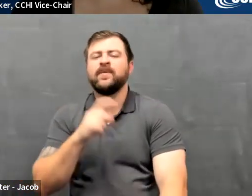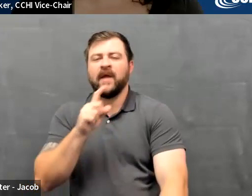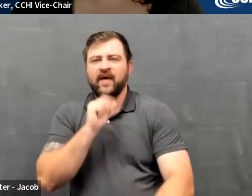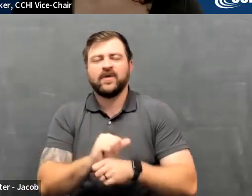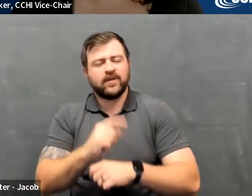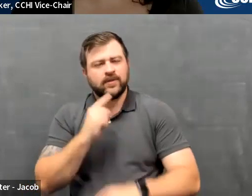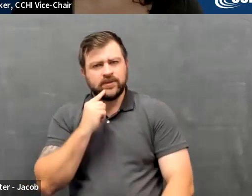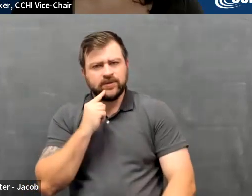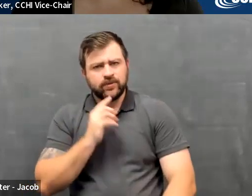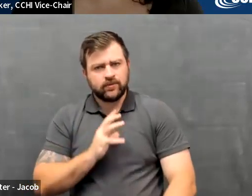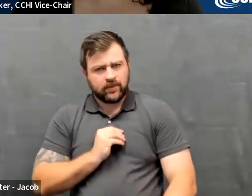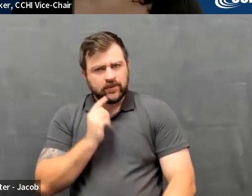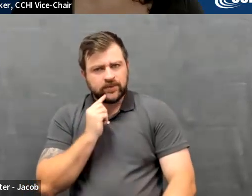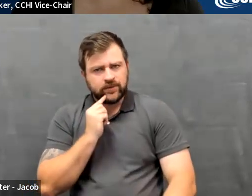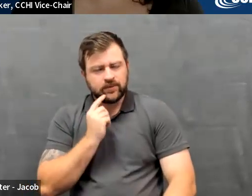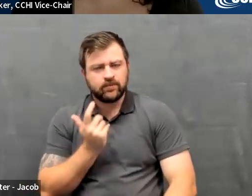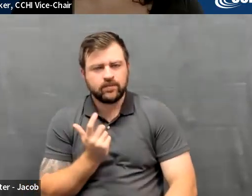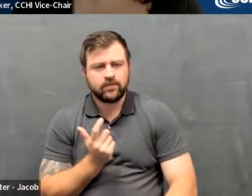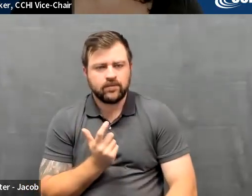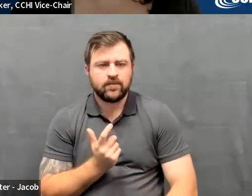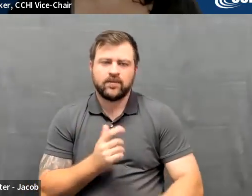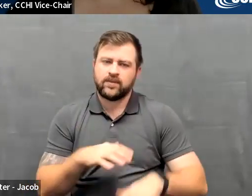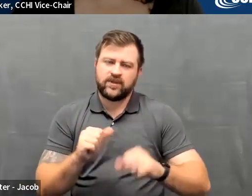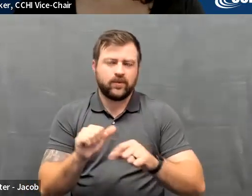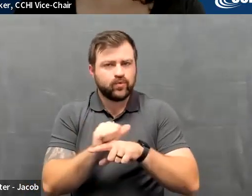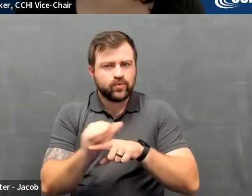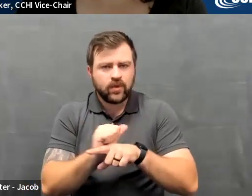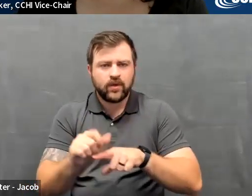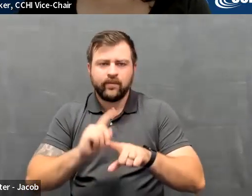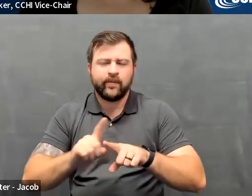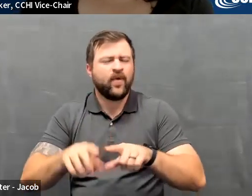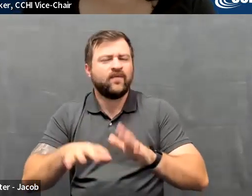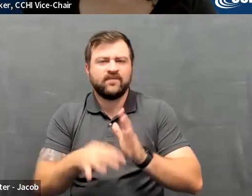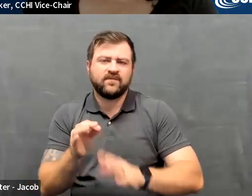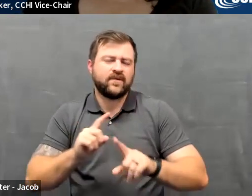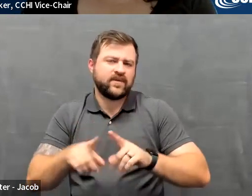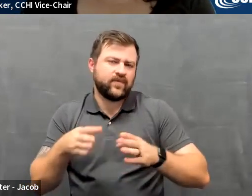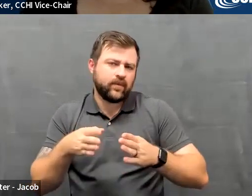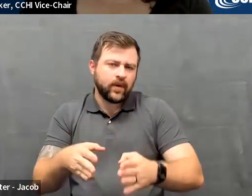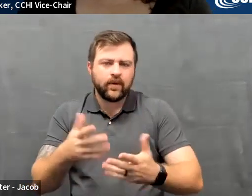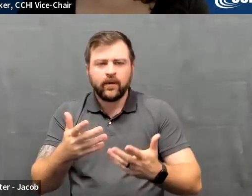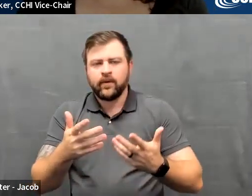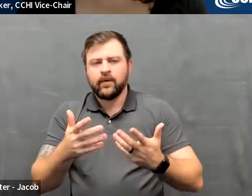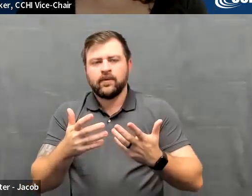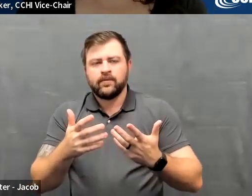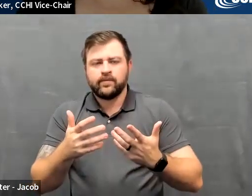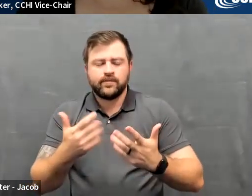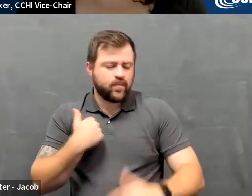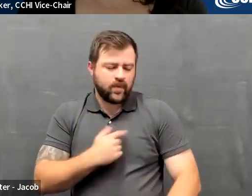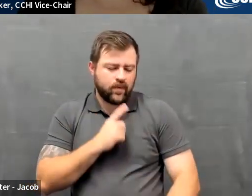very seriously and, you know, take those trainings or find ways that we will really